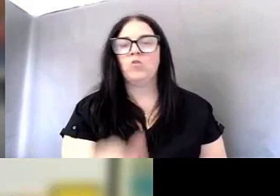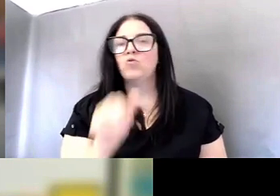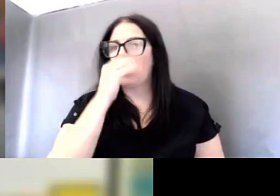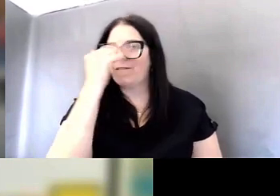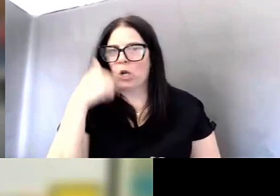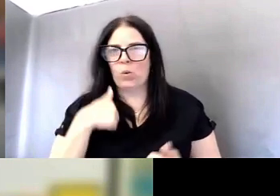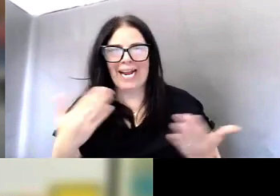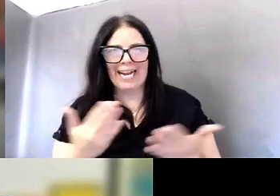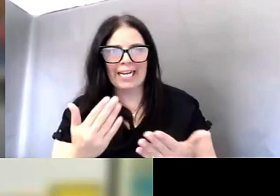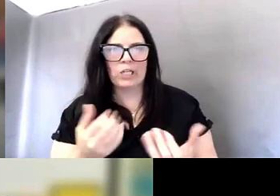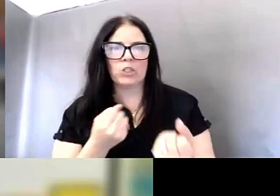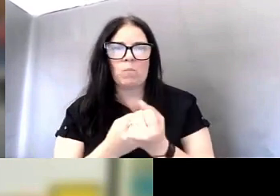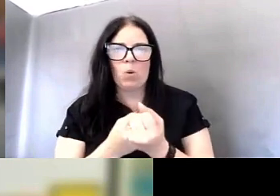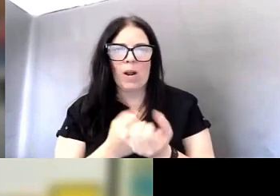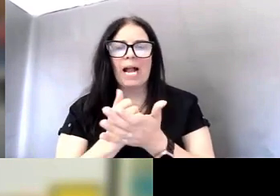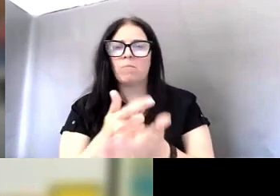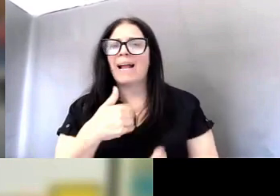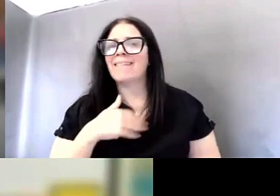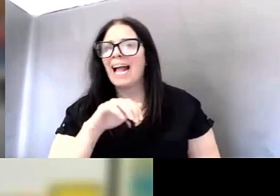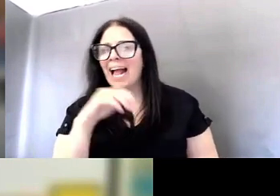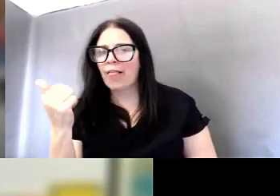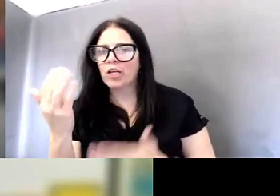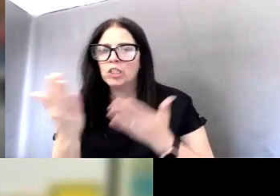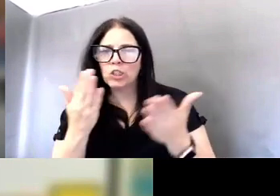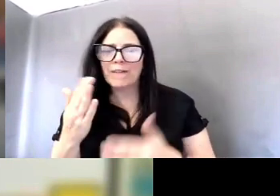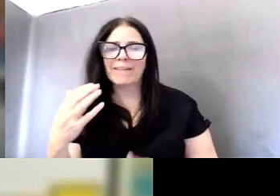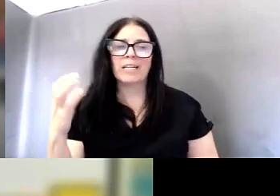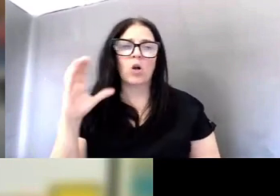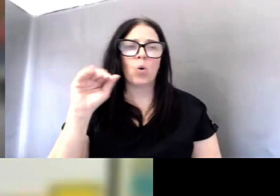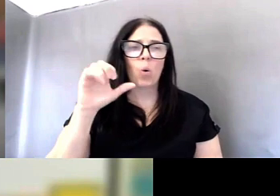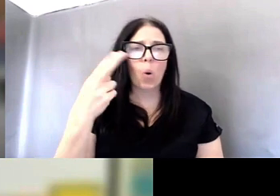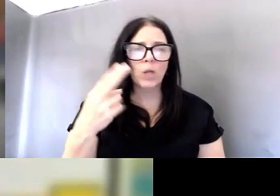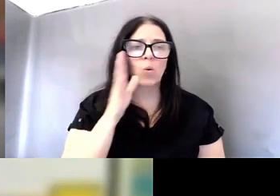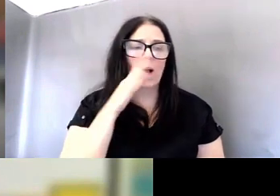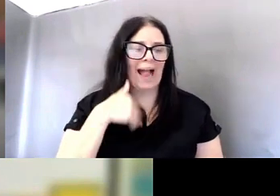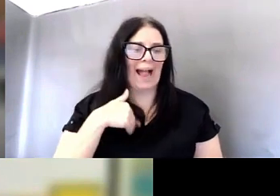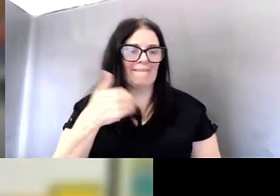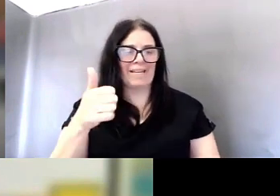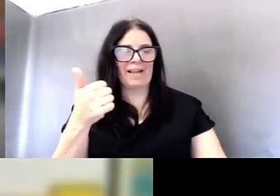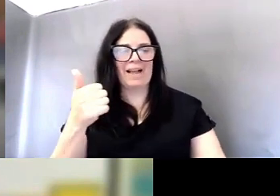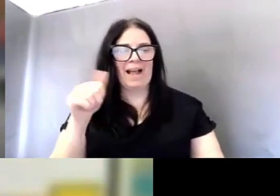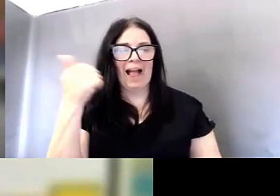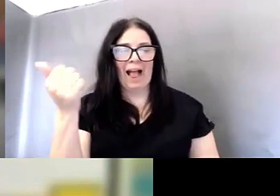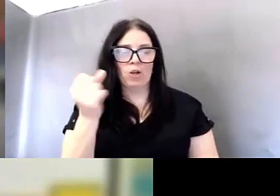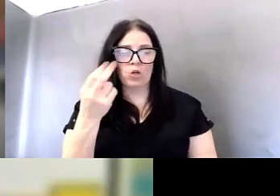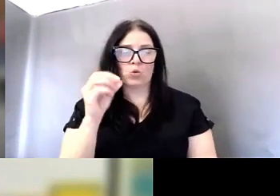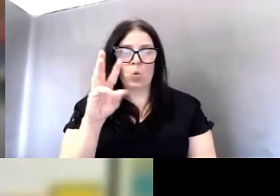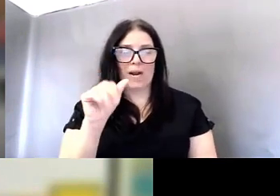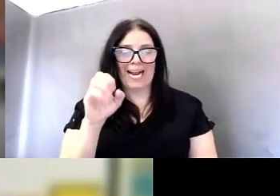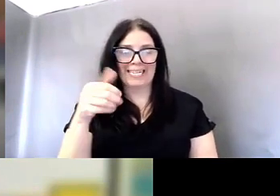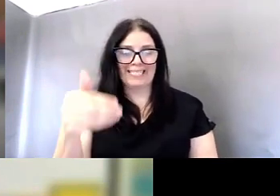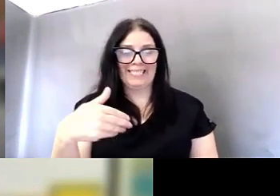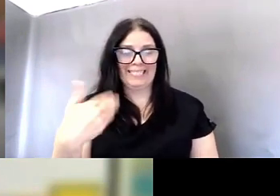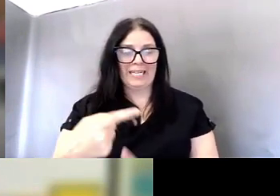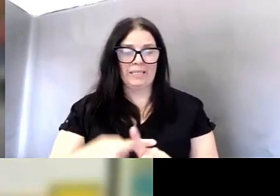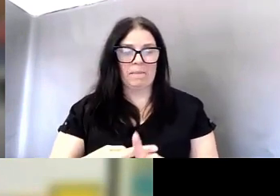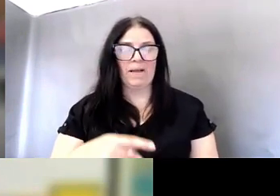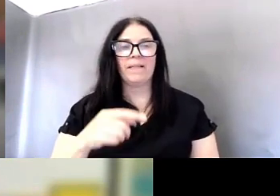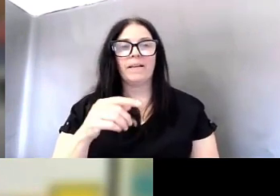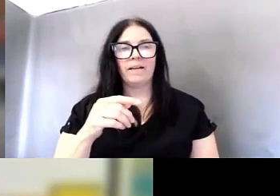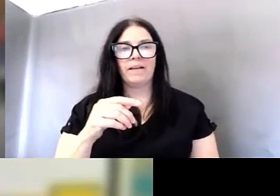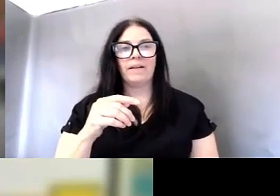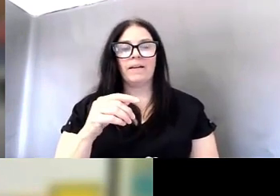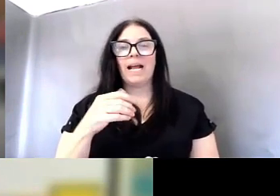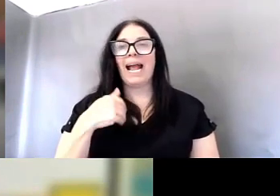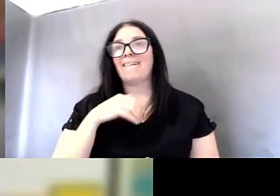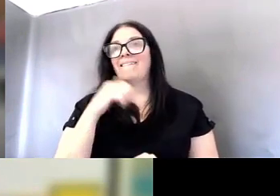have other services, coaching services. There's another showcase coming up in a month. We will have lots of things happening at the same